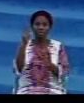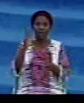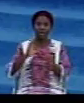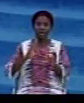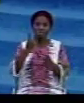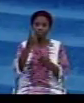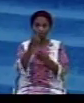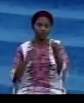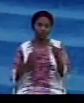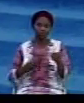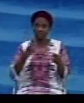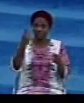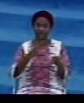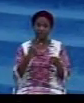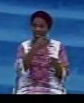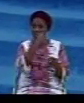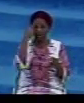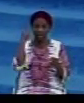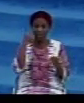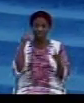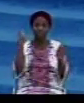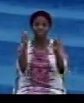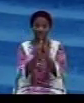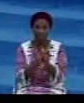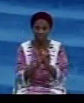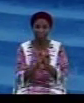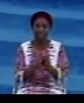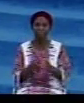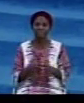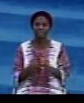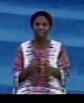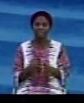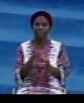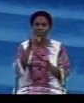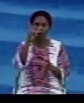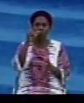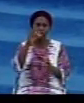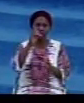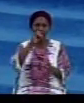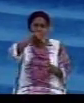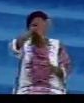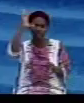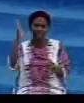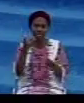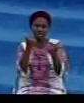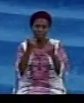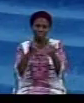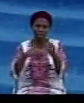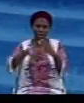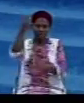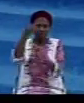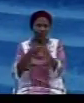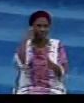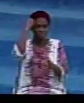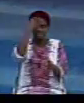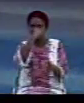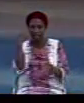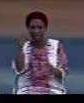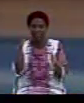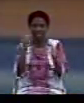ko last bi igba teyan wo yan face to face ina kan jade lati ọdọ wọn wa sọdọ mi ina yẹn to bayi